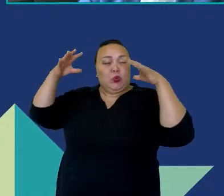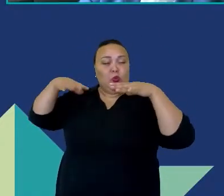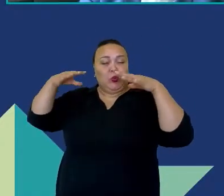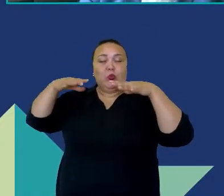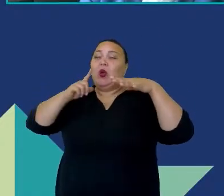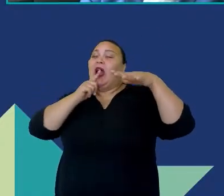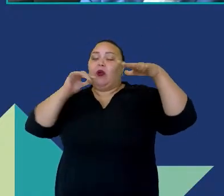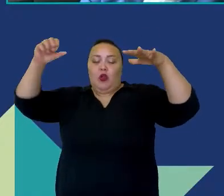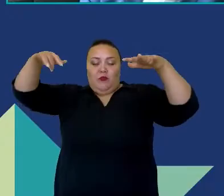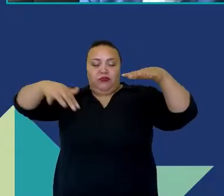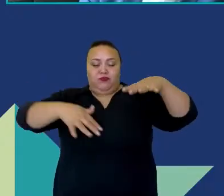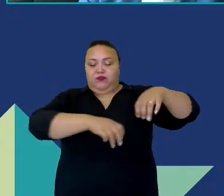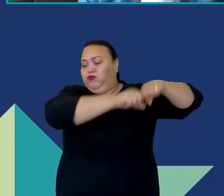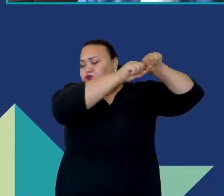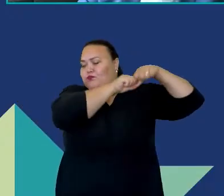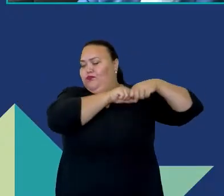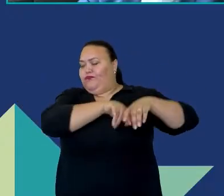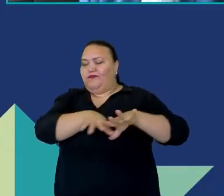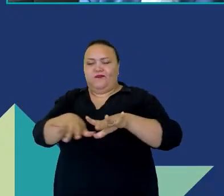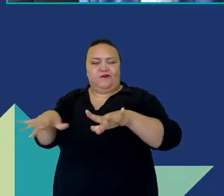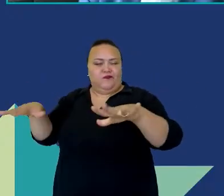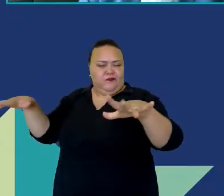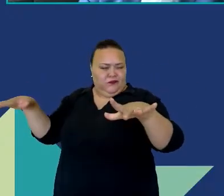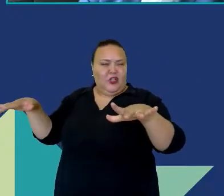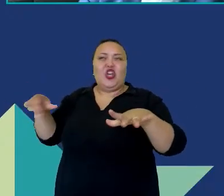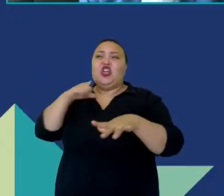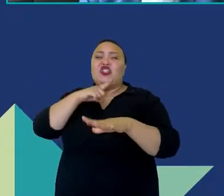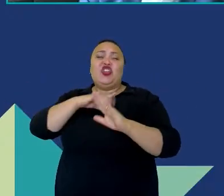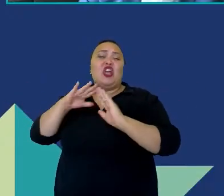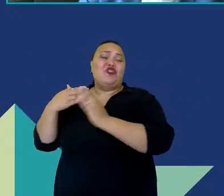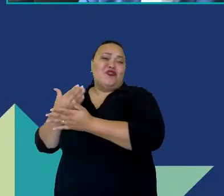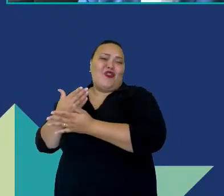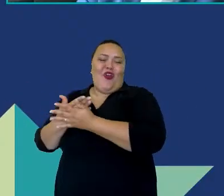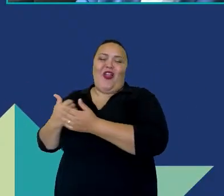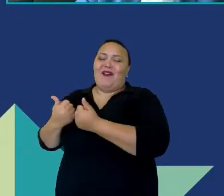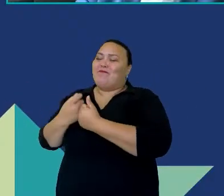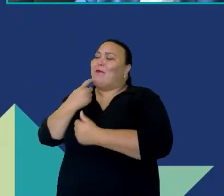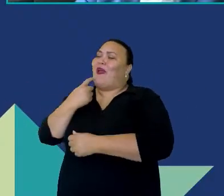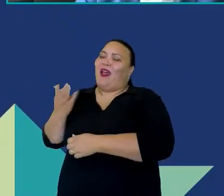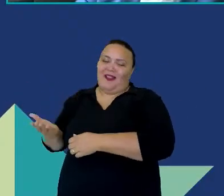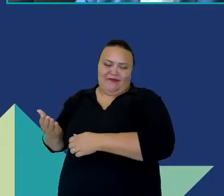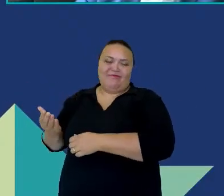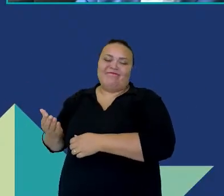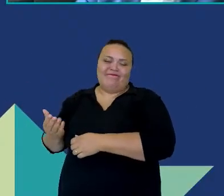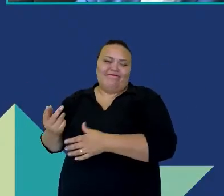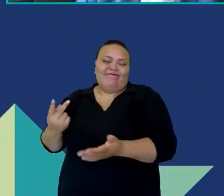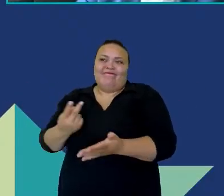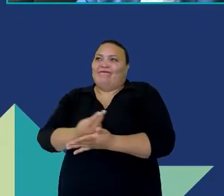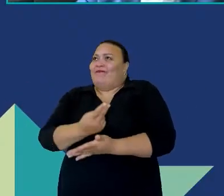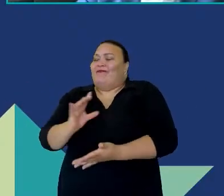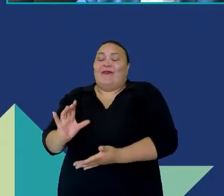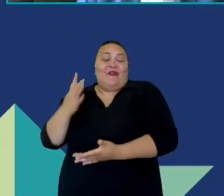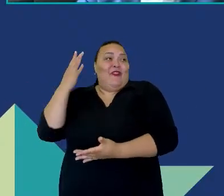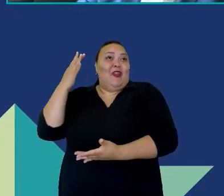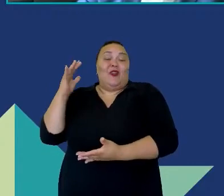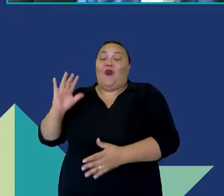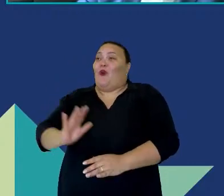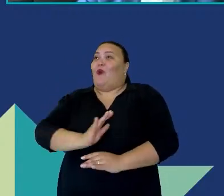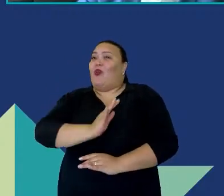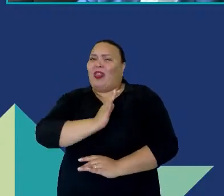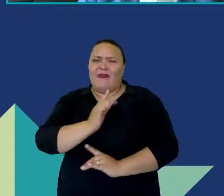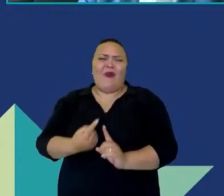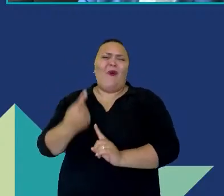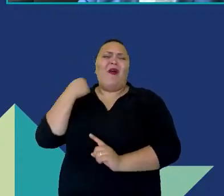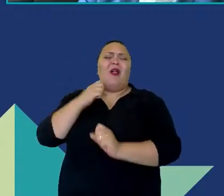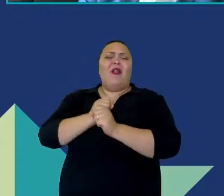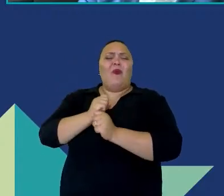a few schools there. This was a terrible event in '66. So importance of extreme rainfall events, but also